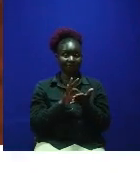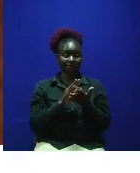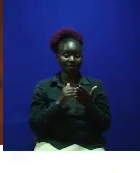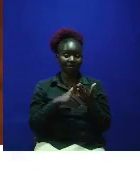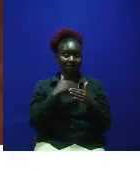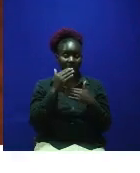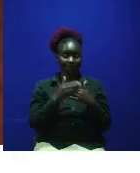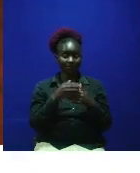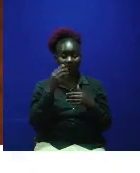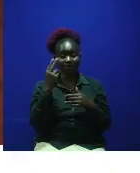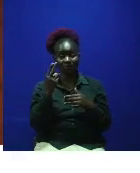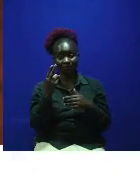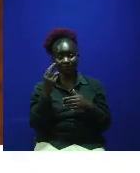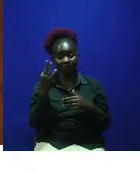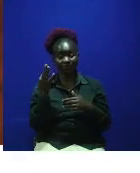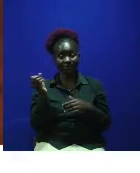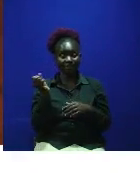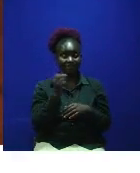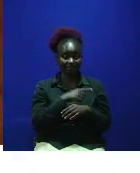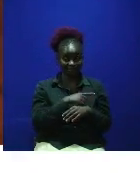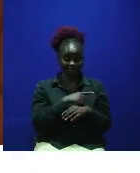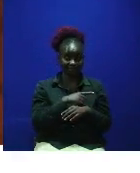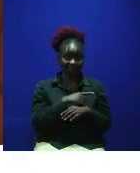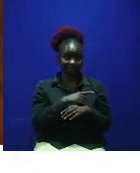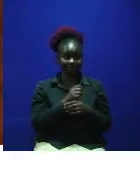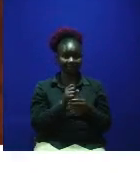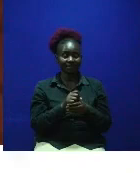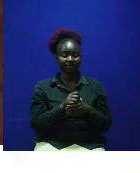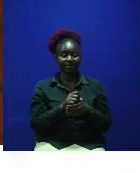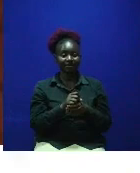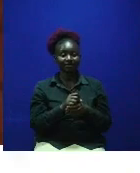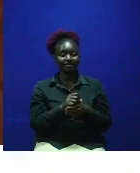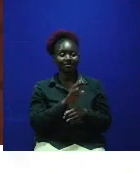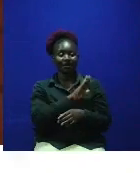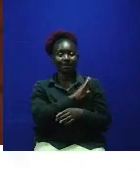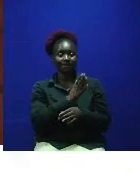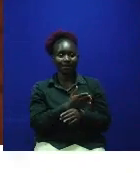matukabira tatu at least nera chanyore chinguru abega gukora nere rigeri.